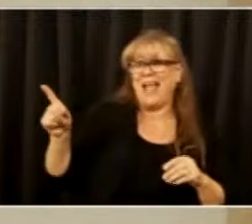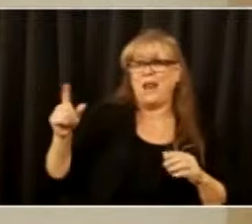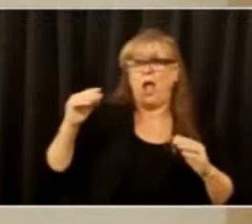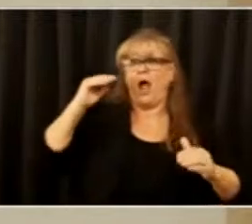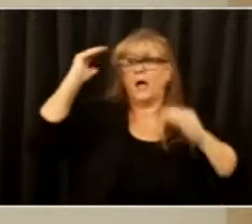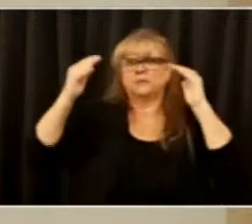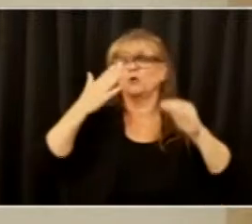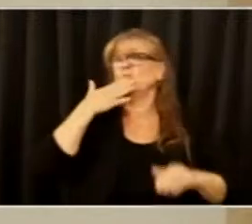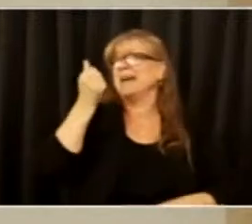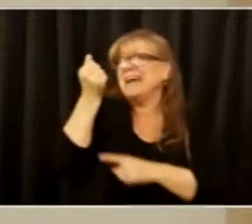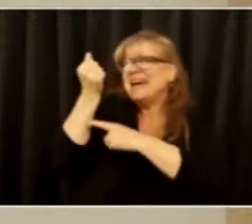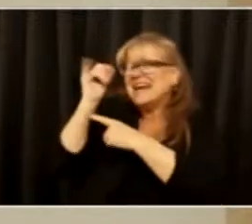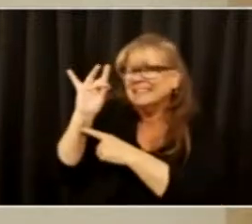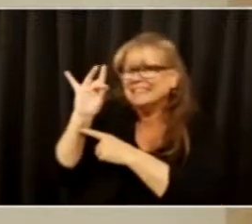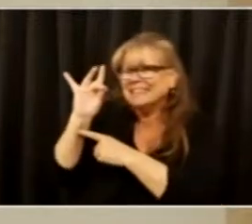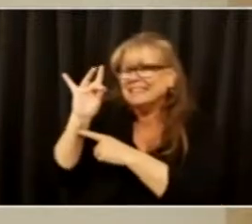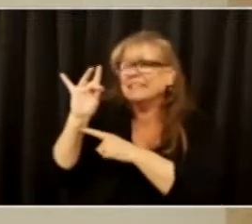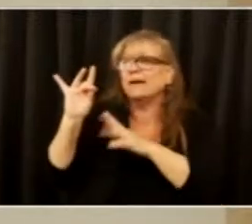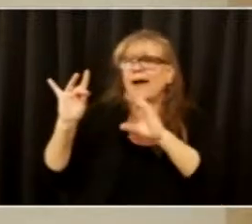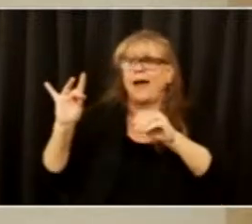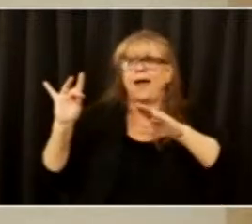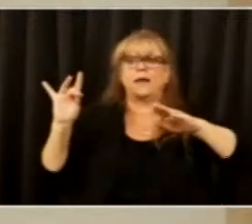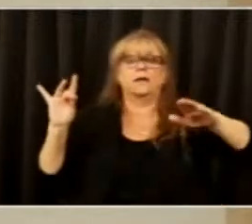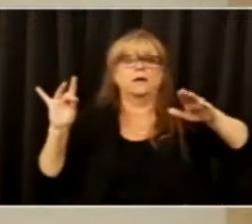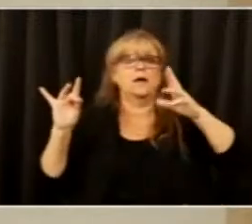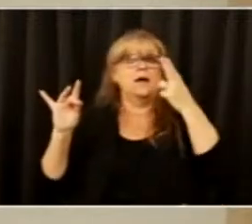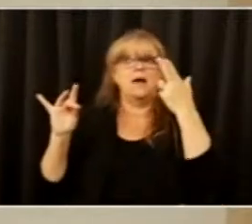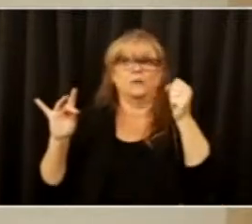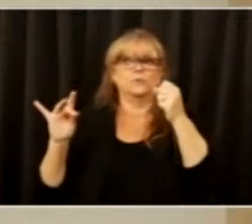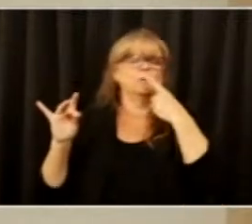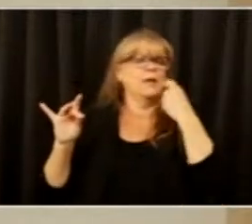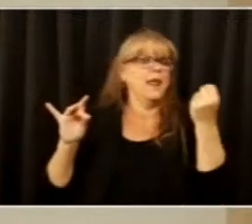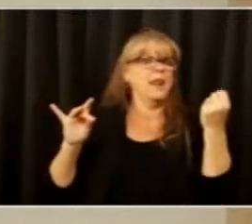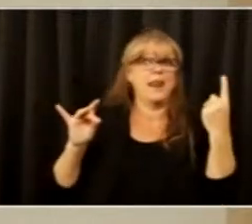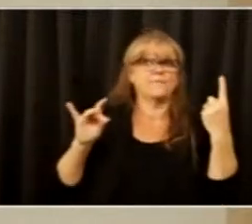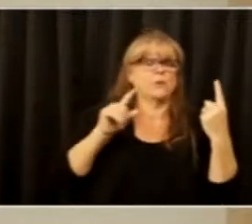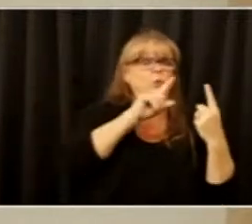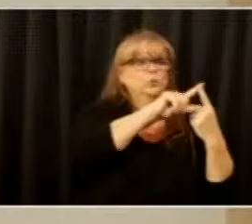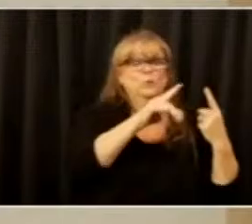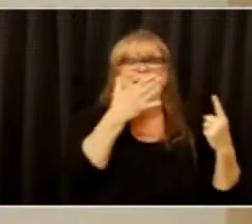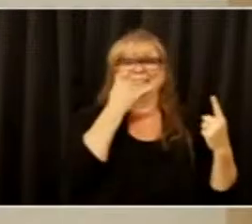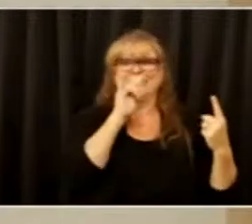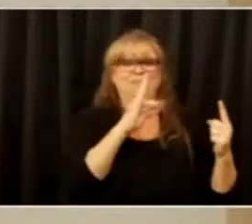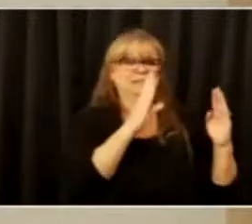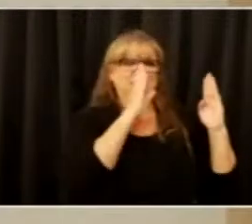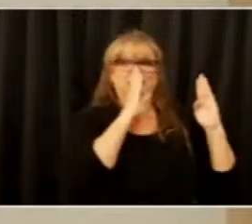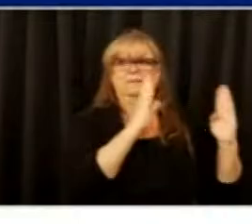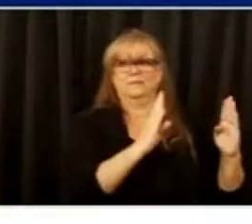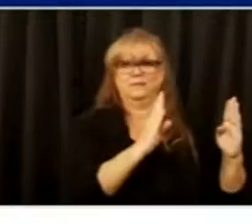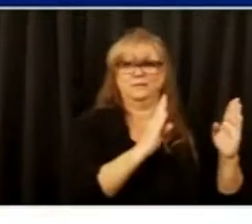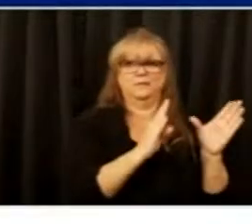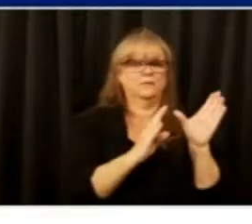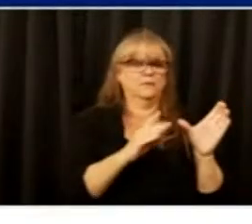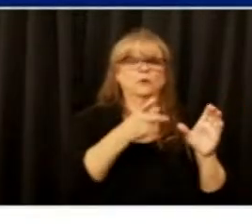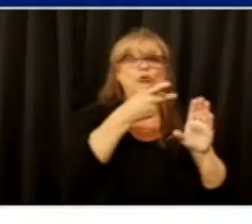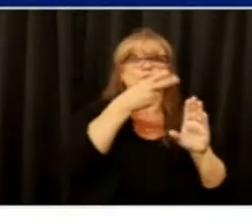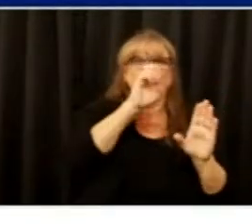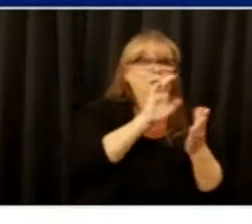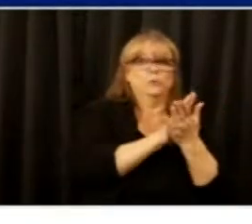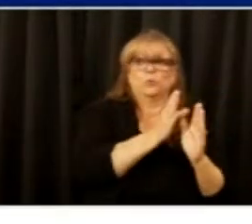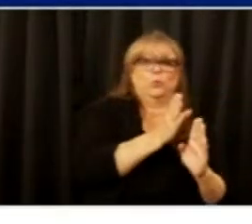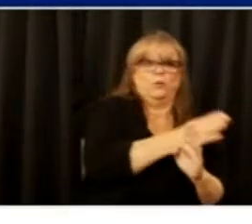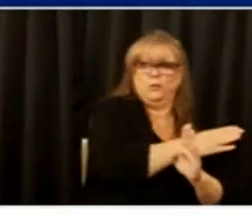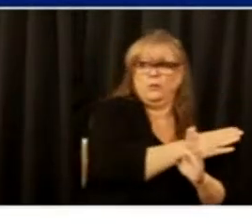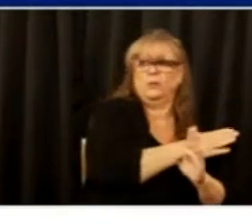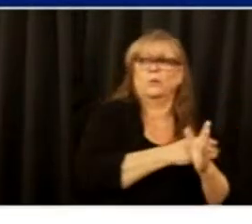middle and high school students aged 11 to 17, and preschool and elementary school students ages 3 to 10. The great